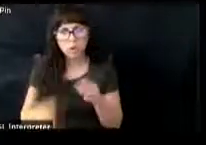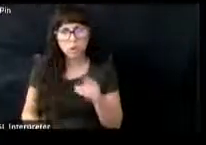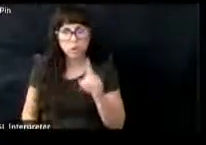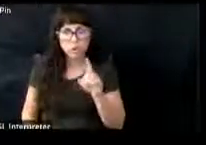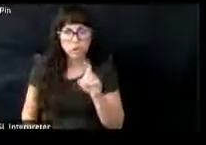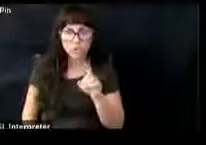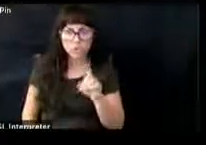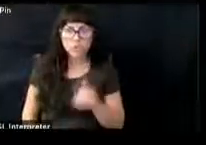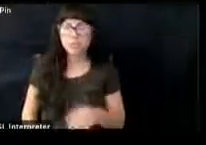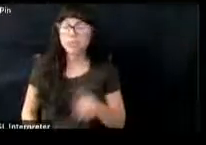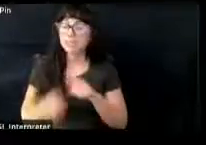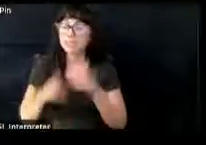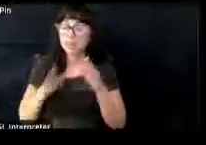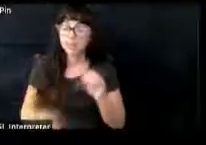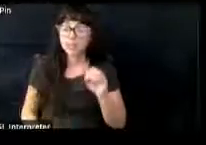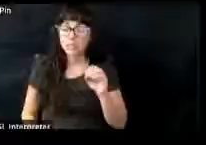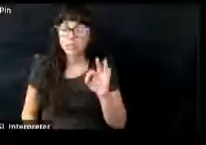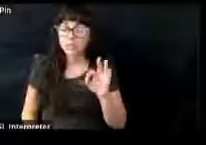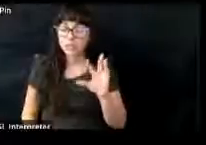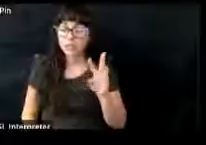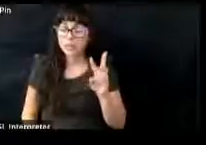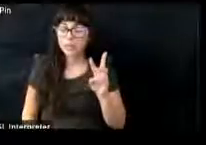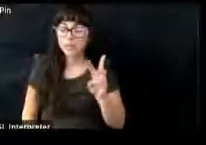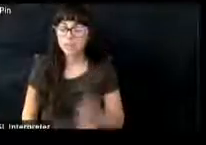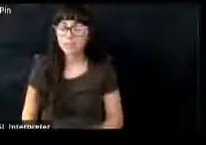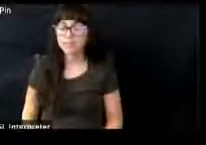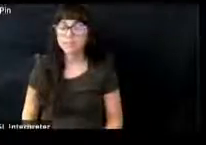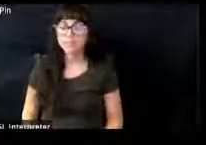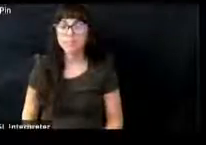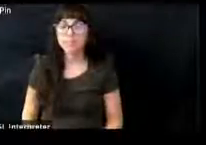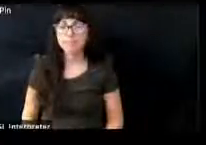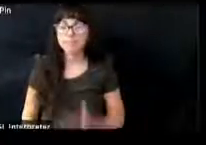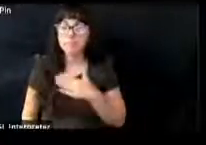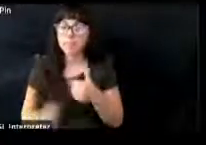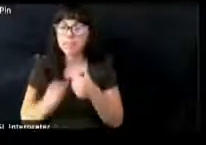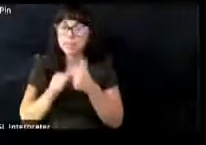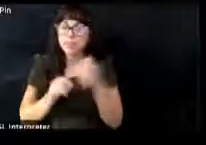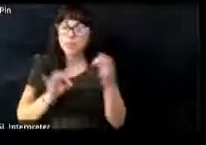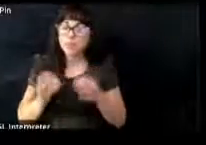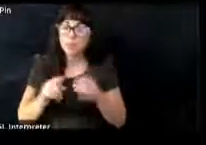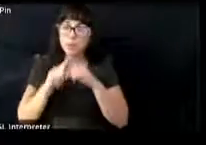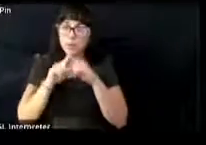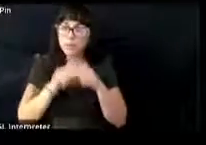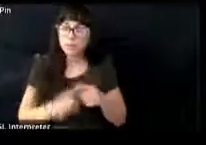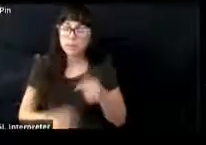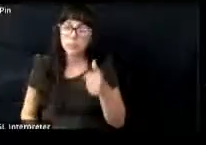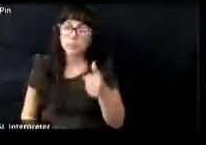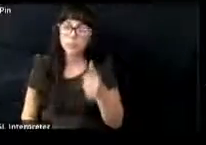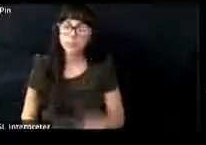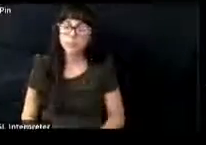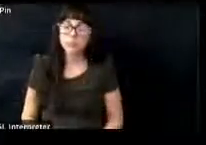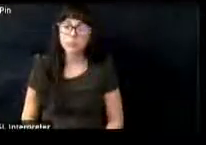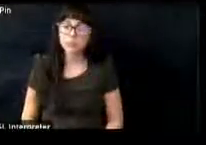caller 0956. If you'll please follow the prompts to unmute.